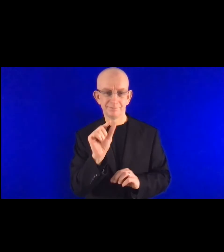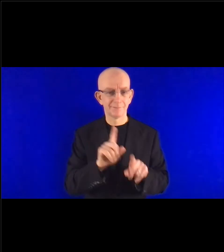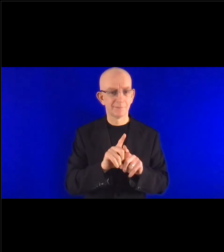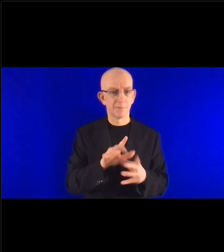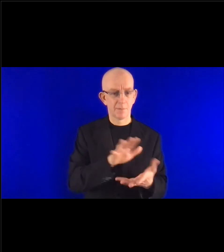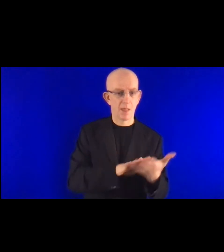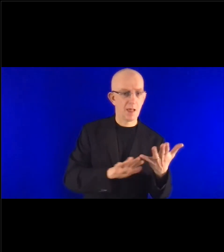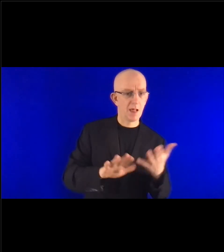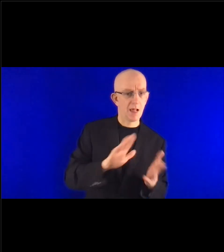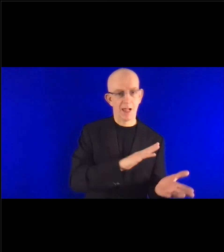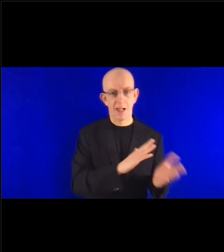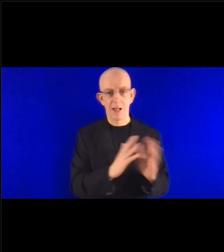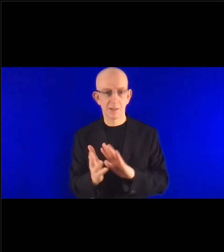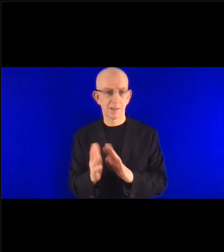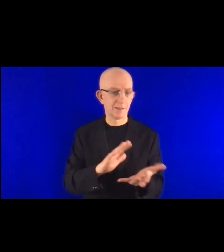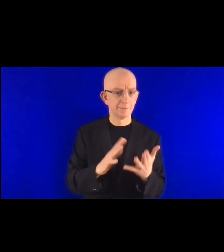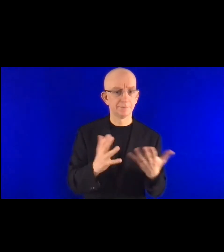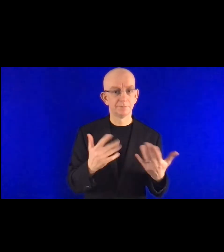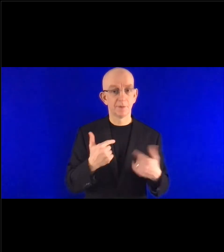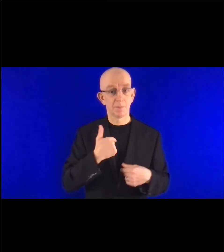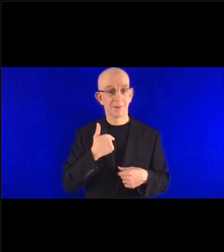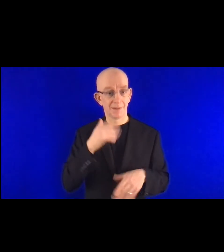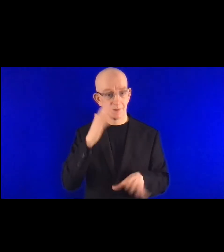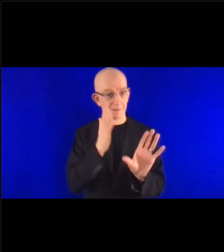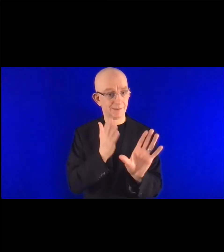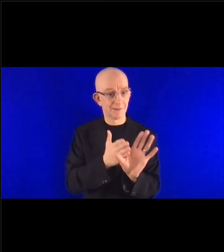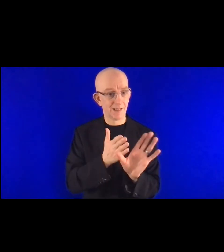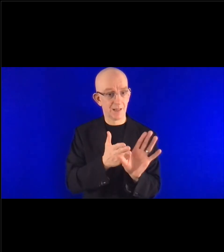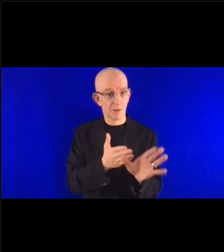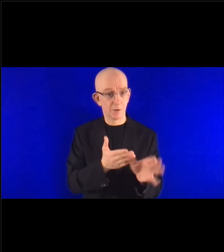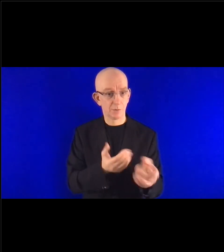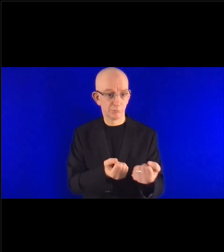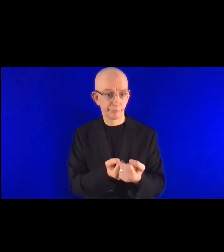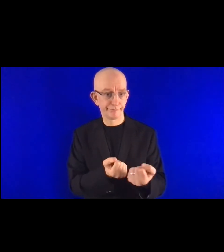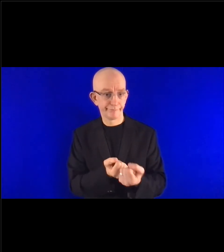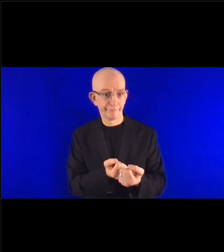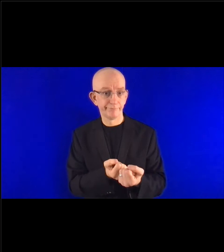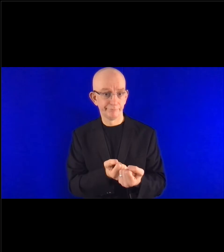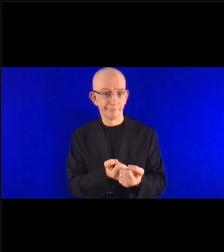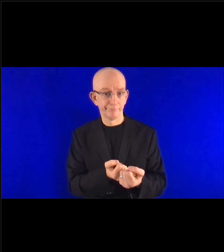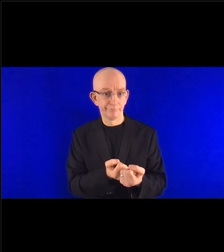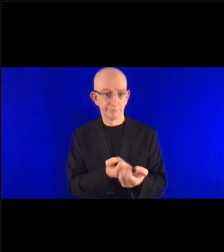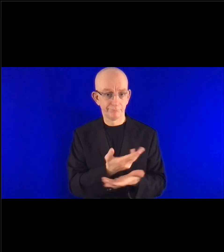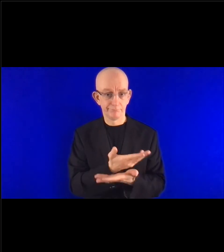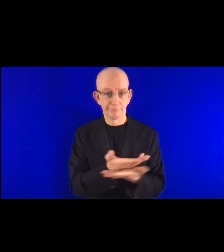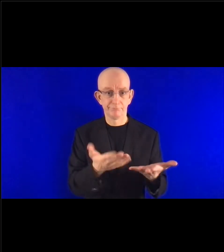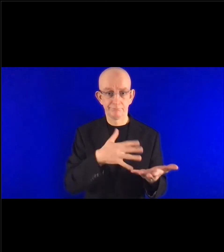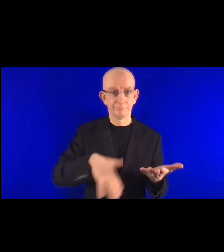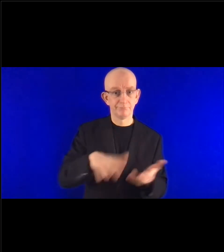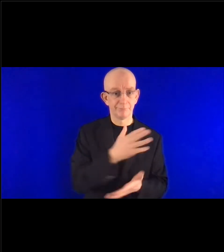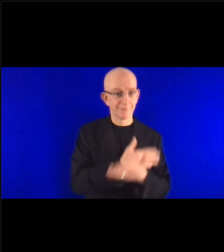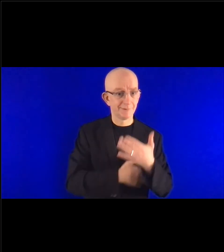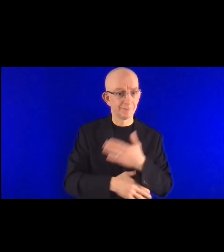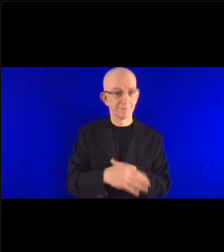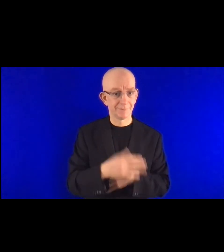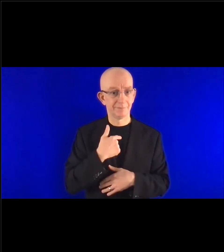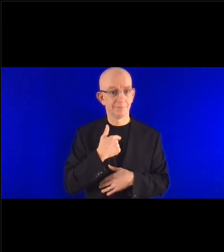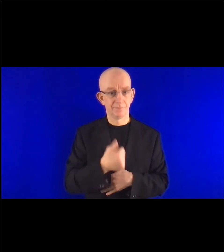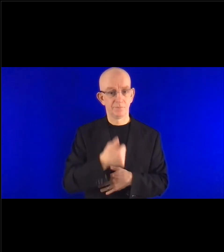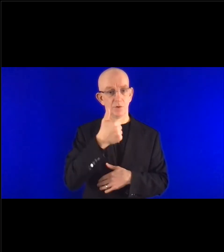my first year of university, and I'm also a rehabilitation user thanks to my